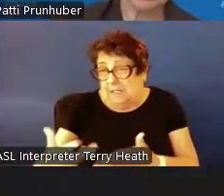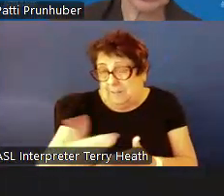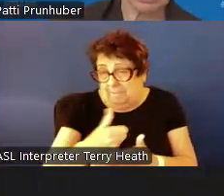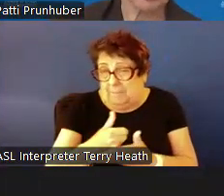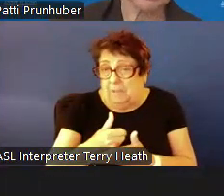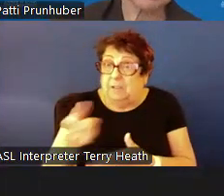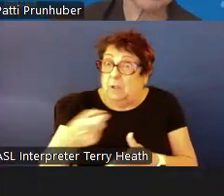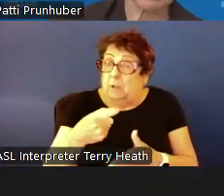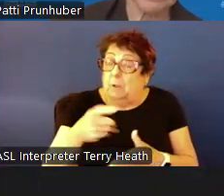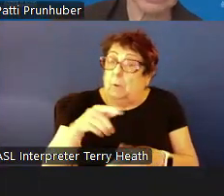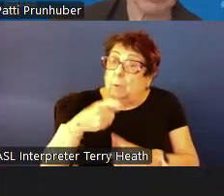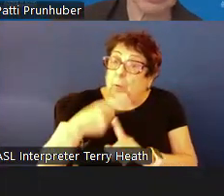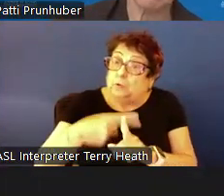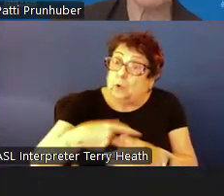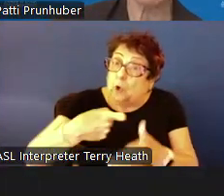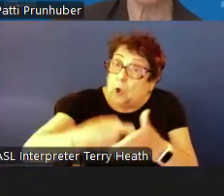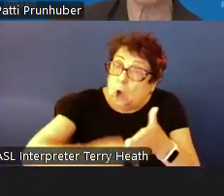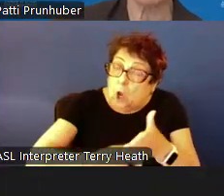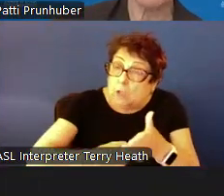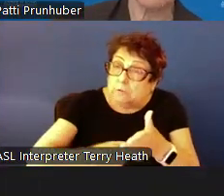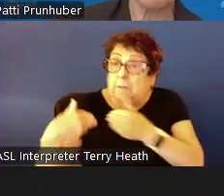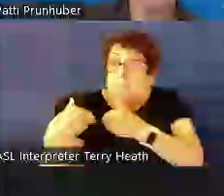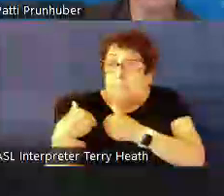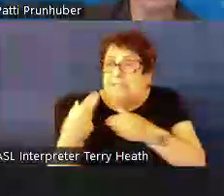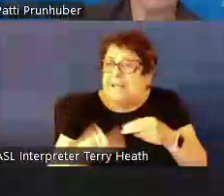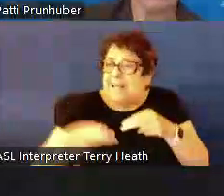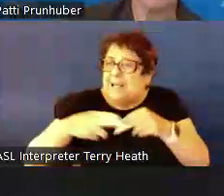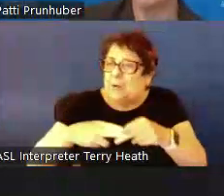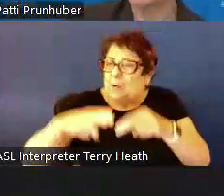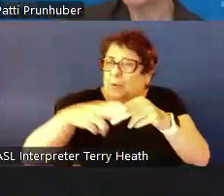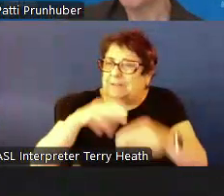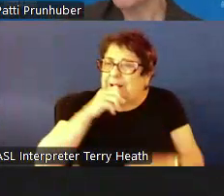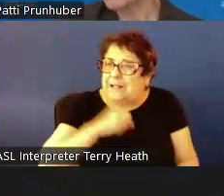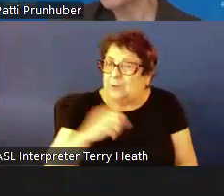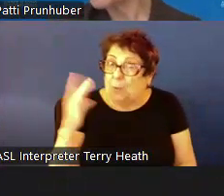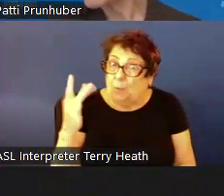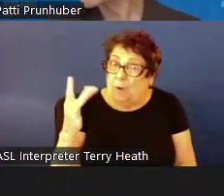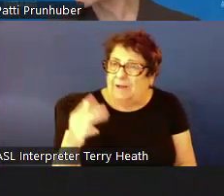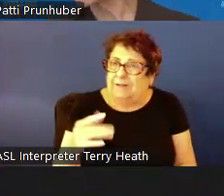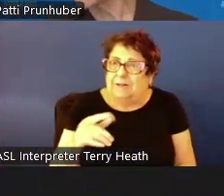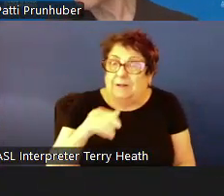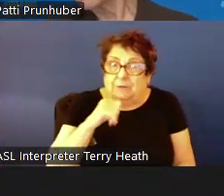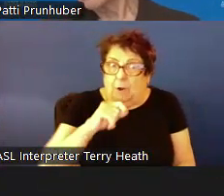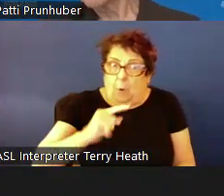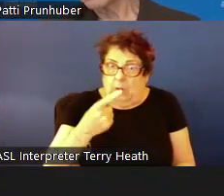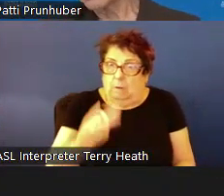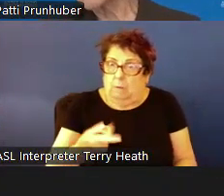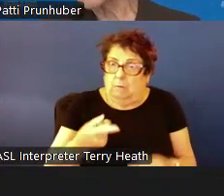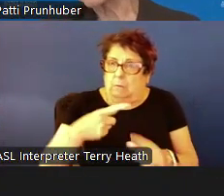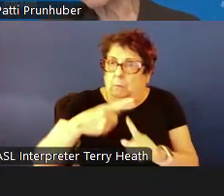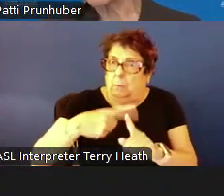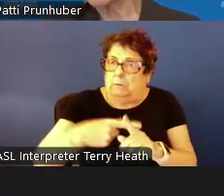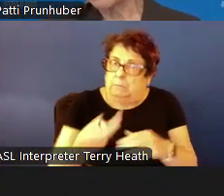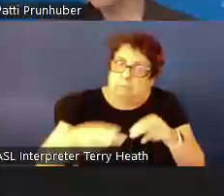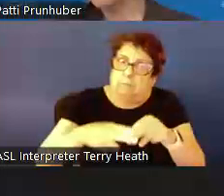with age, not only because the rent is going up, but because they're living on a fixed income that doesn't keep pace. And because